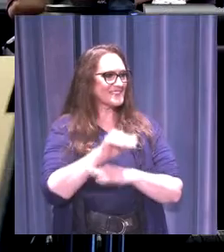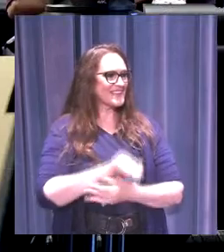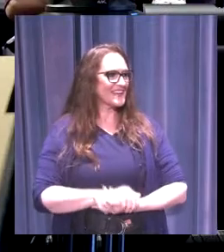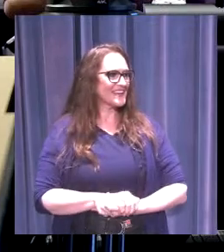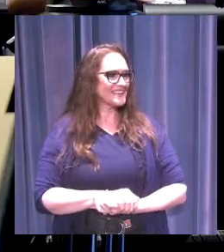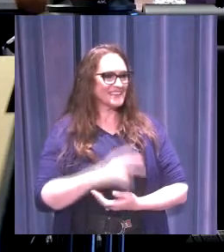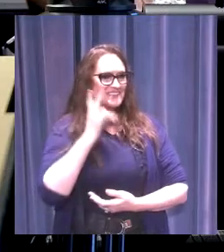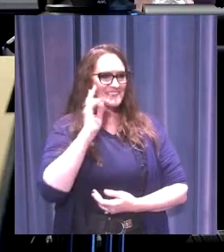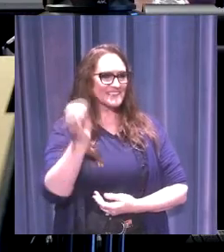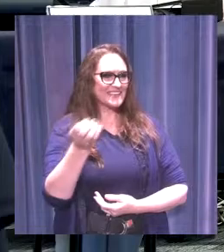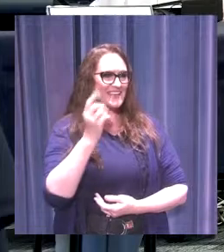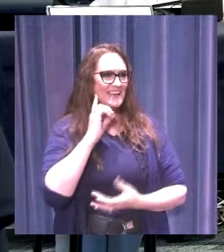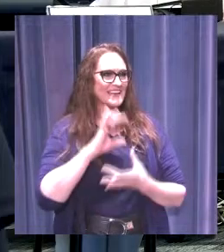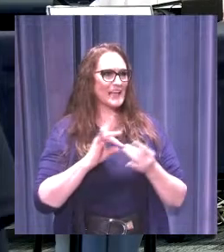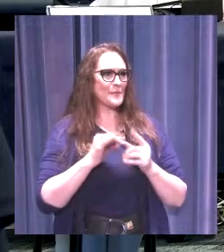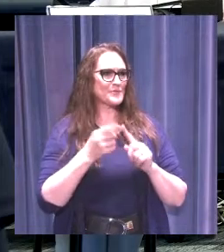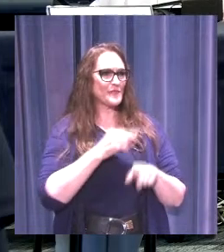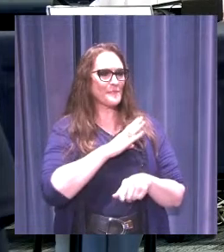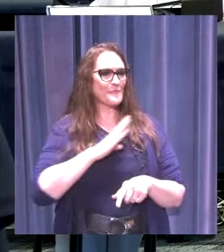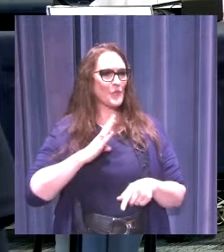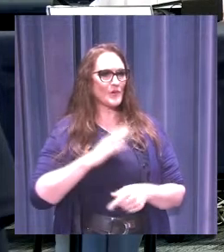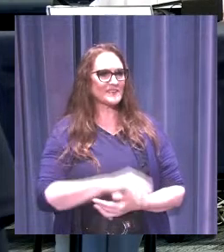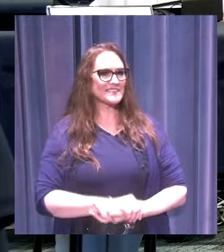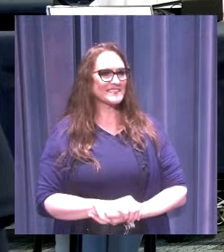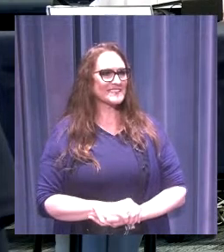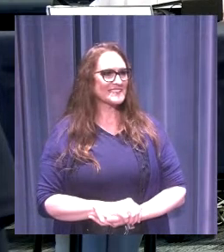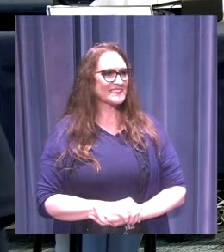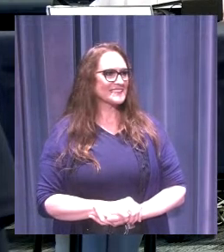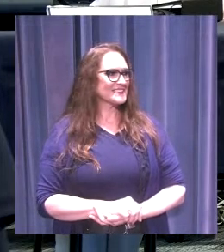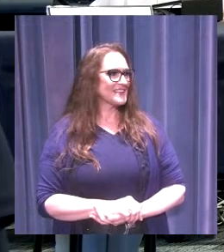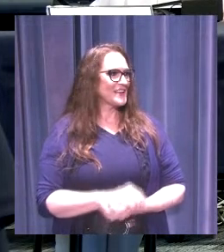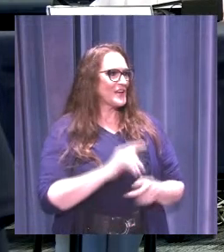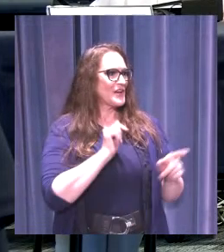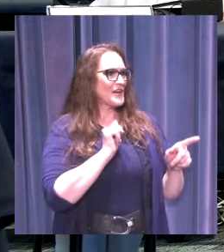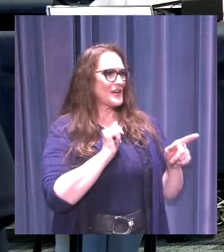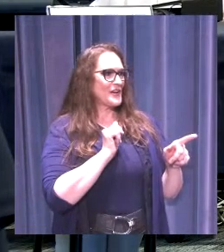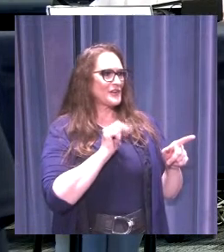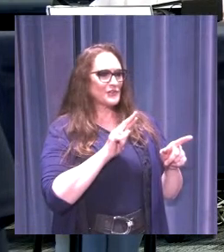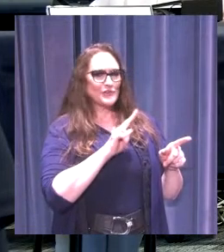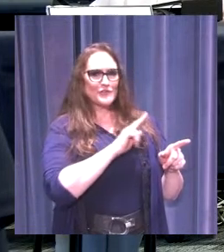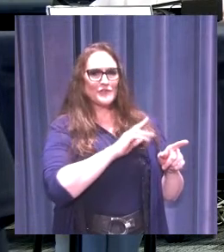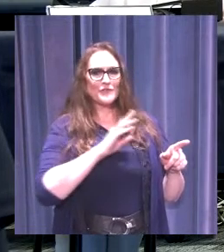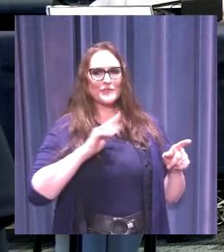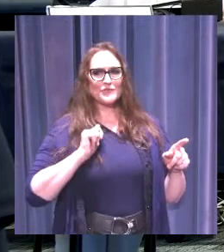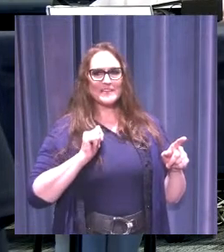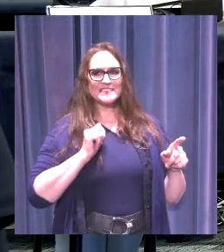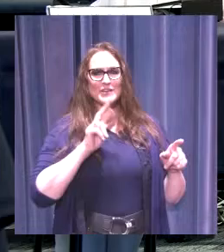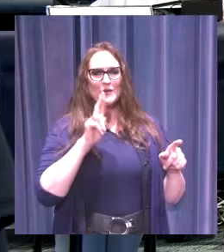Seeing none. Comments from the board members? Trustee Reyes.